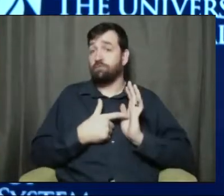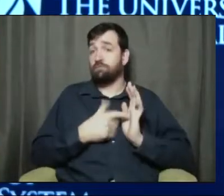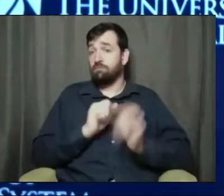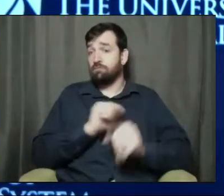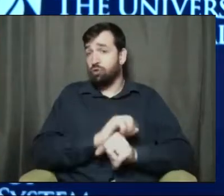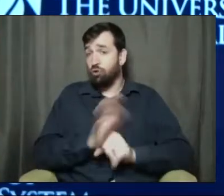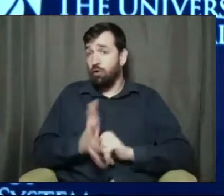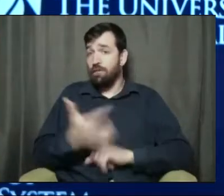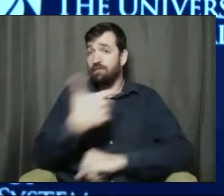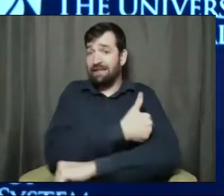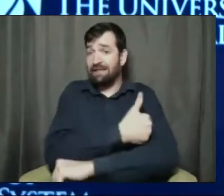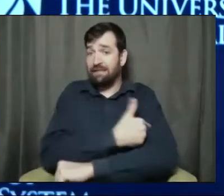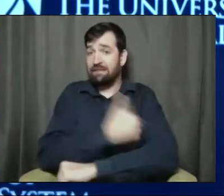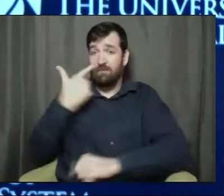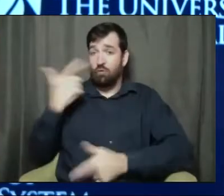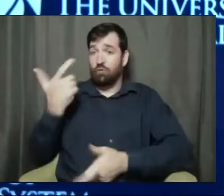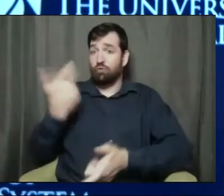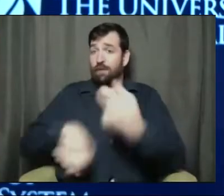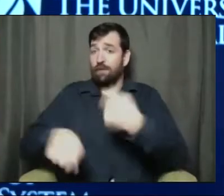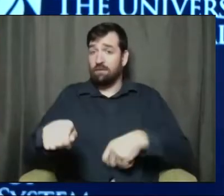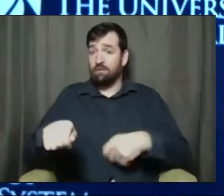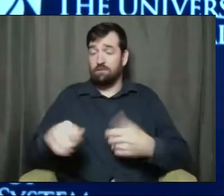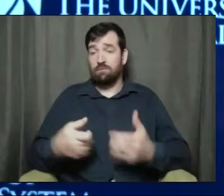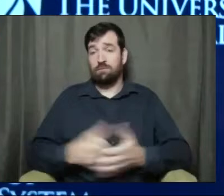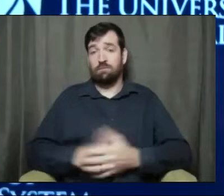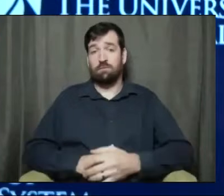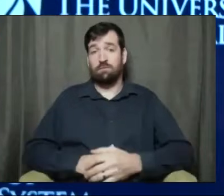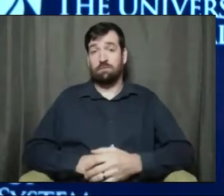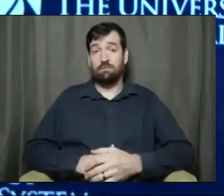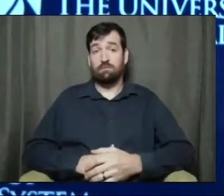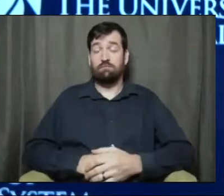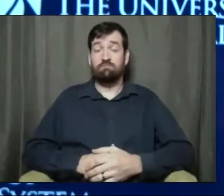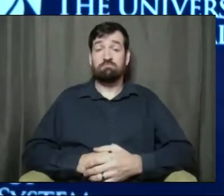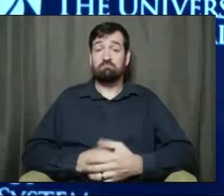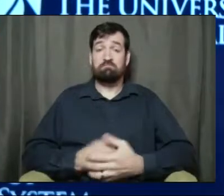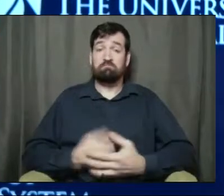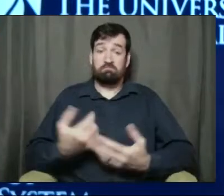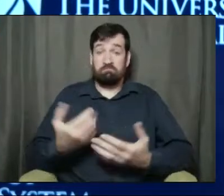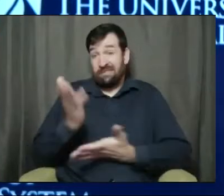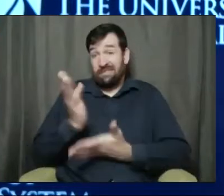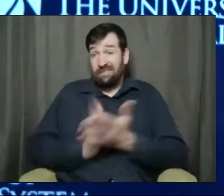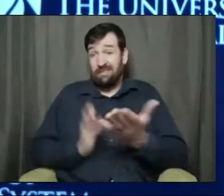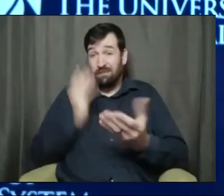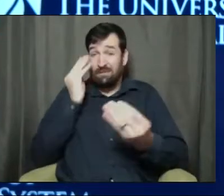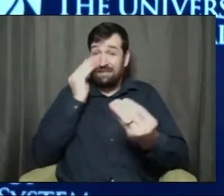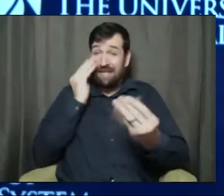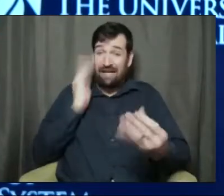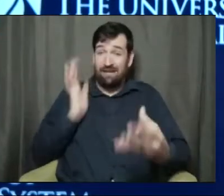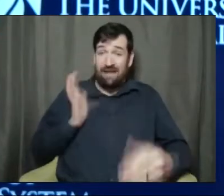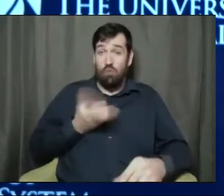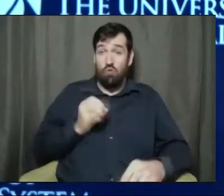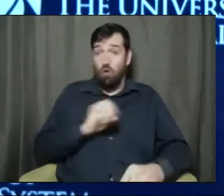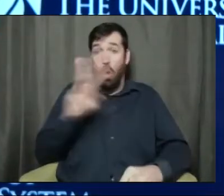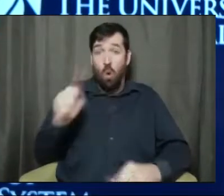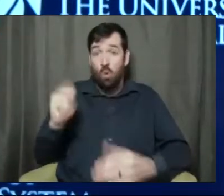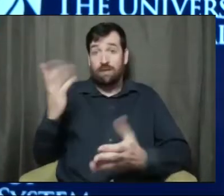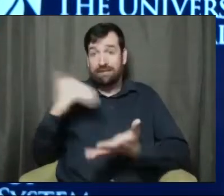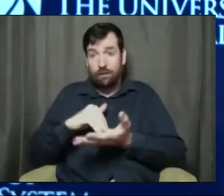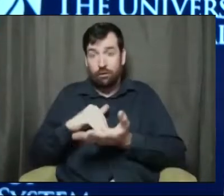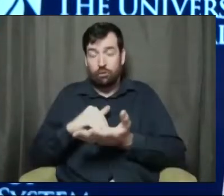proceeding to transplant, and that's based in some of the data we've looked at just in our own center with folks that get